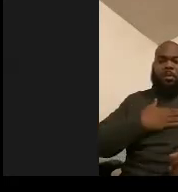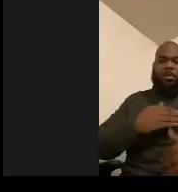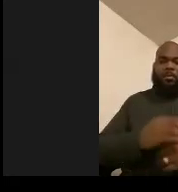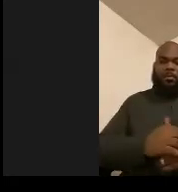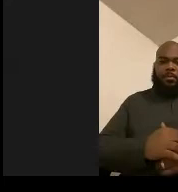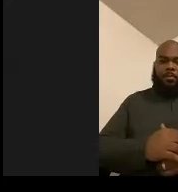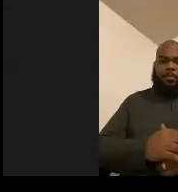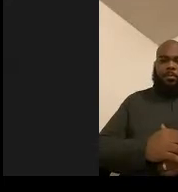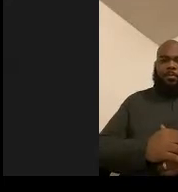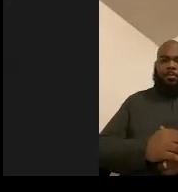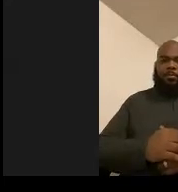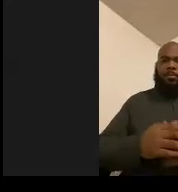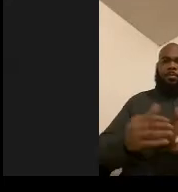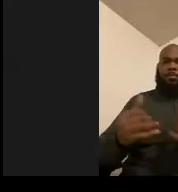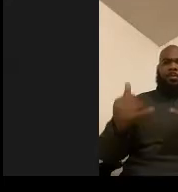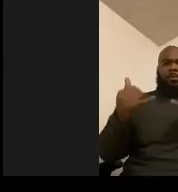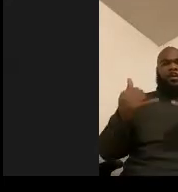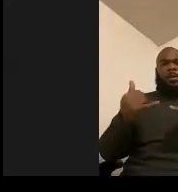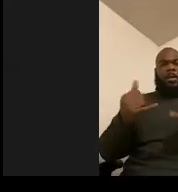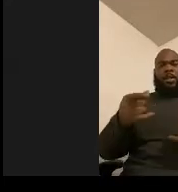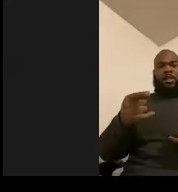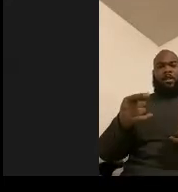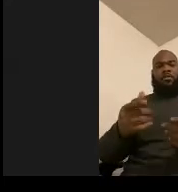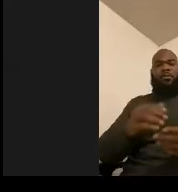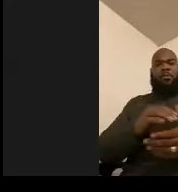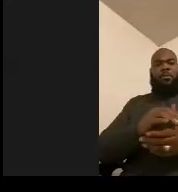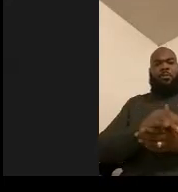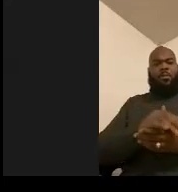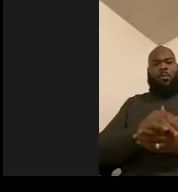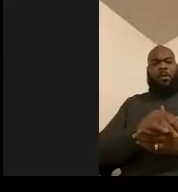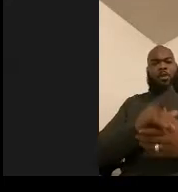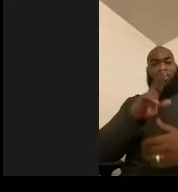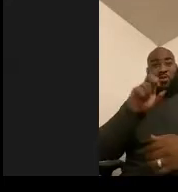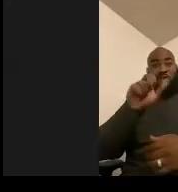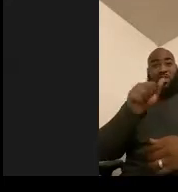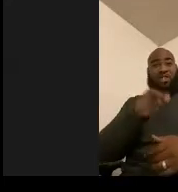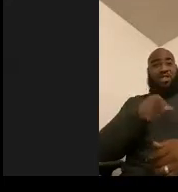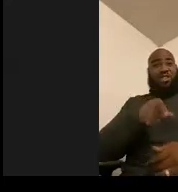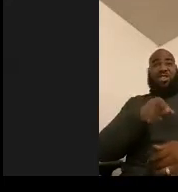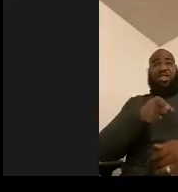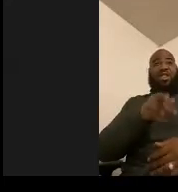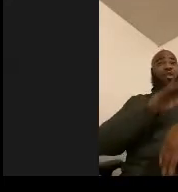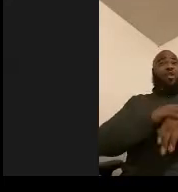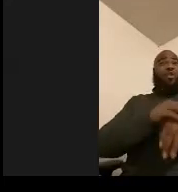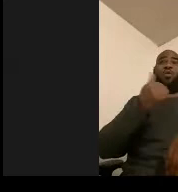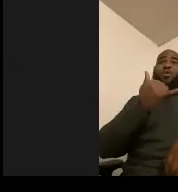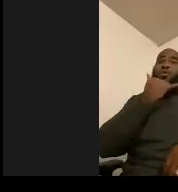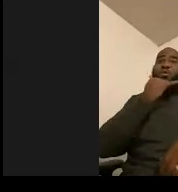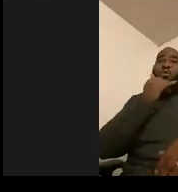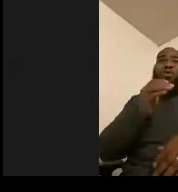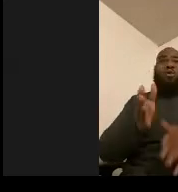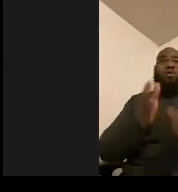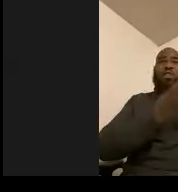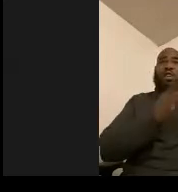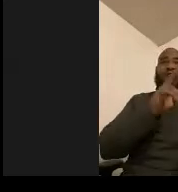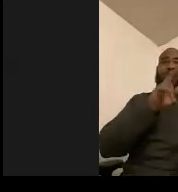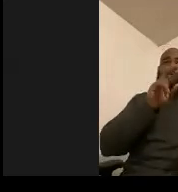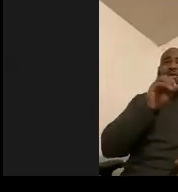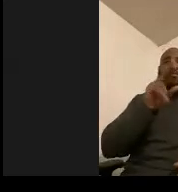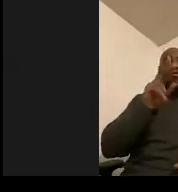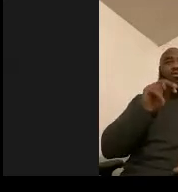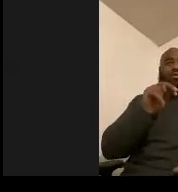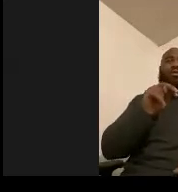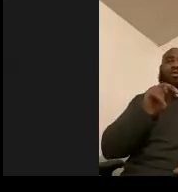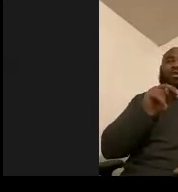And now he contextualizes it. The US is on the wrong side of a world revolution. He's talking about US military presence